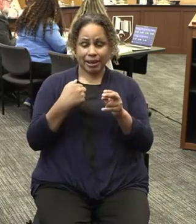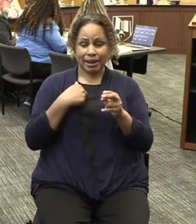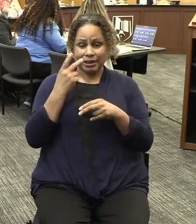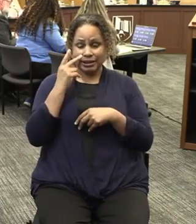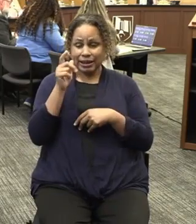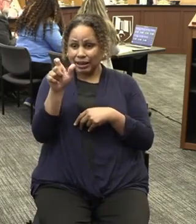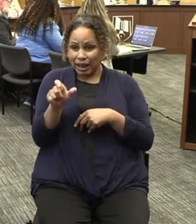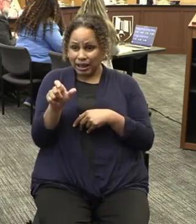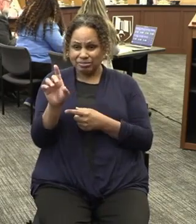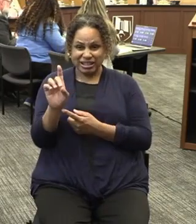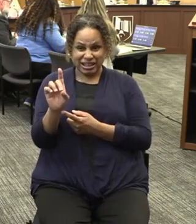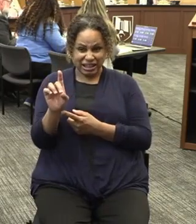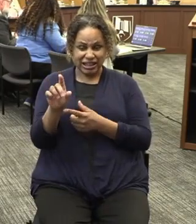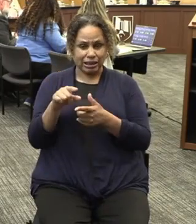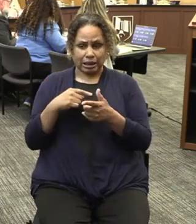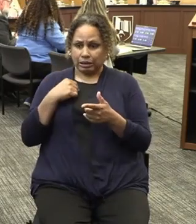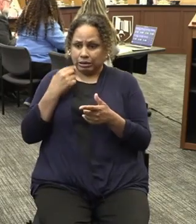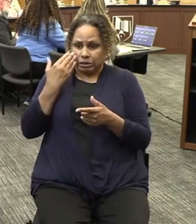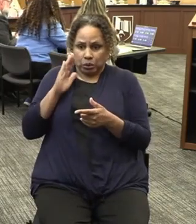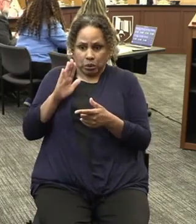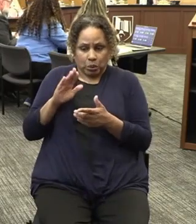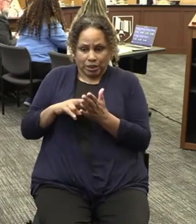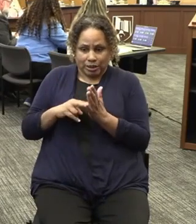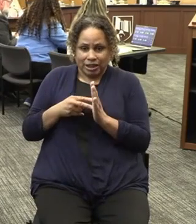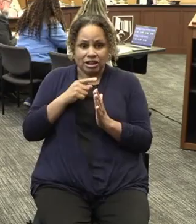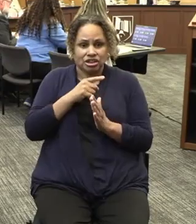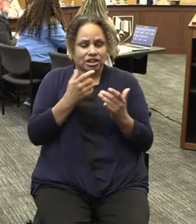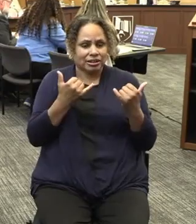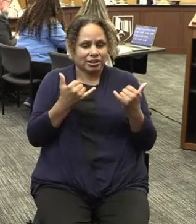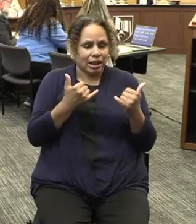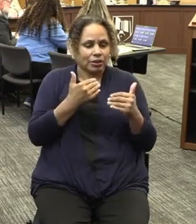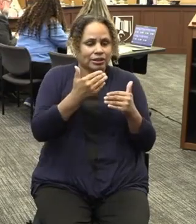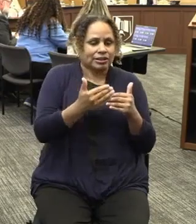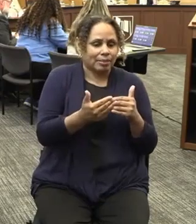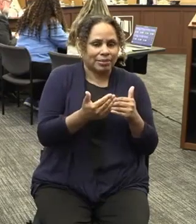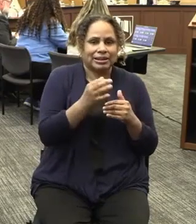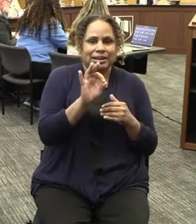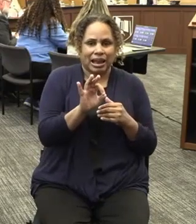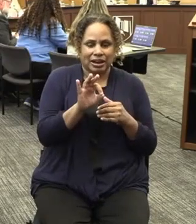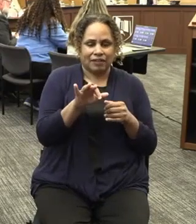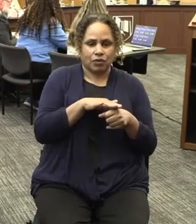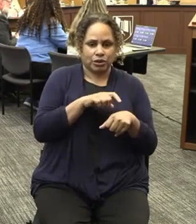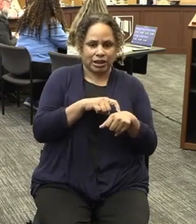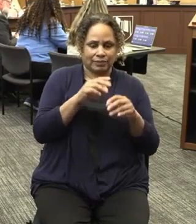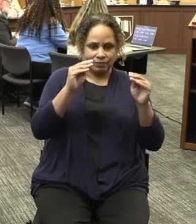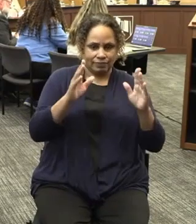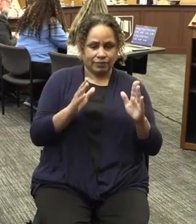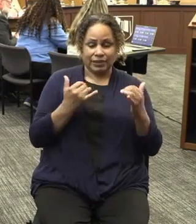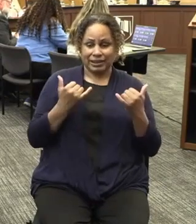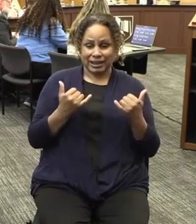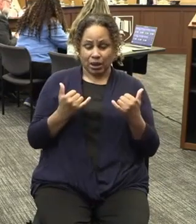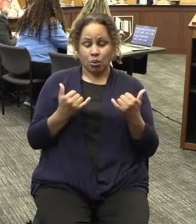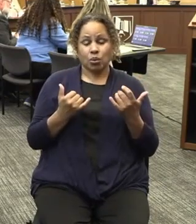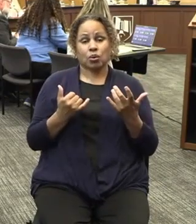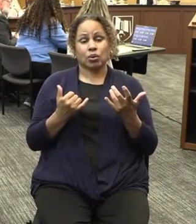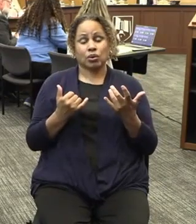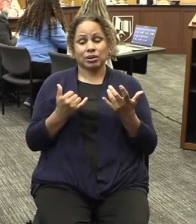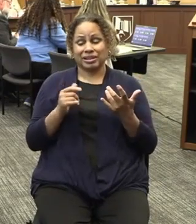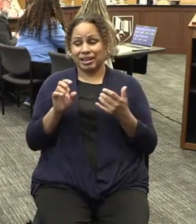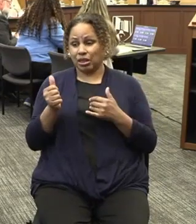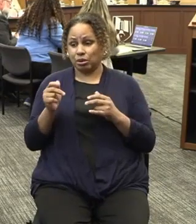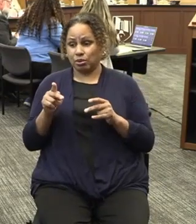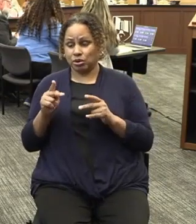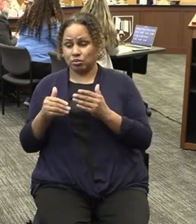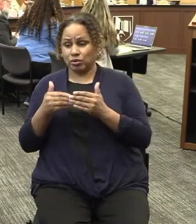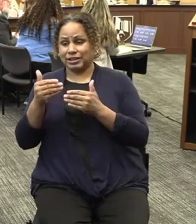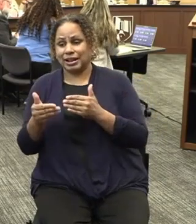says D, I don't know what that She means. is on step 9 of the full-time faculty Okay, so they're on contract. step 9. On step 13.